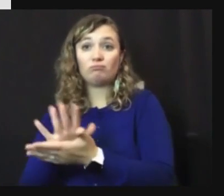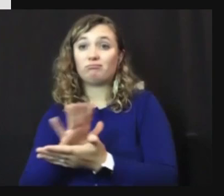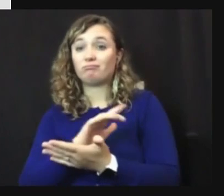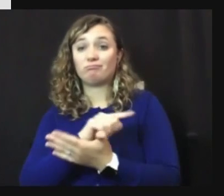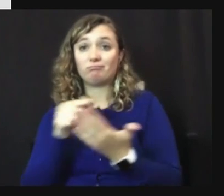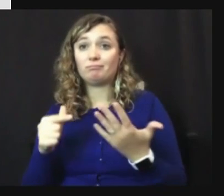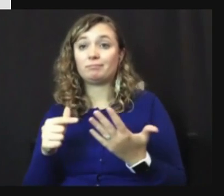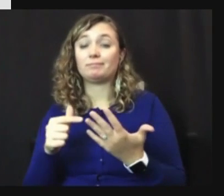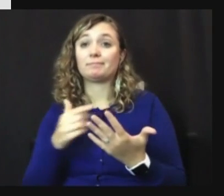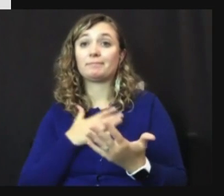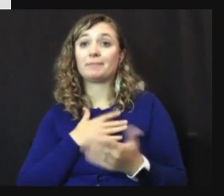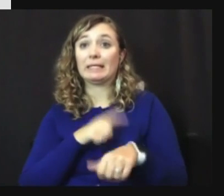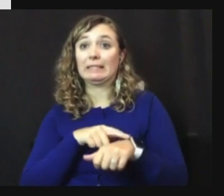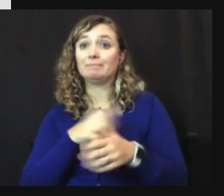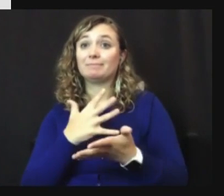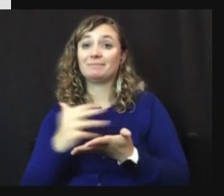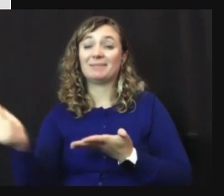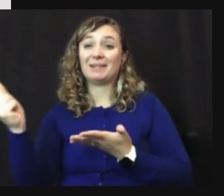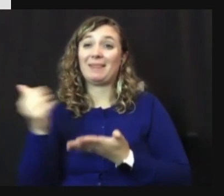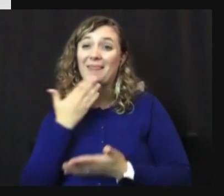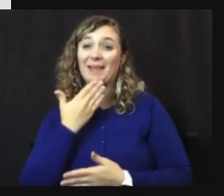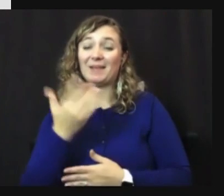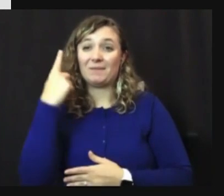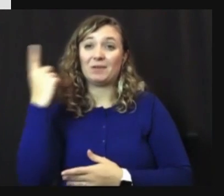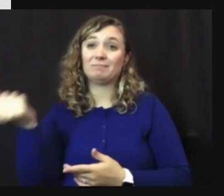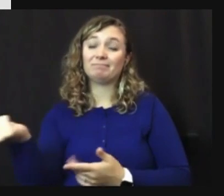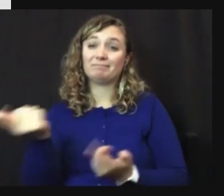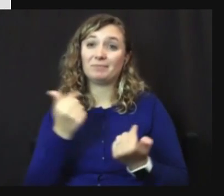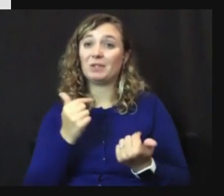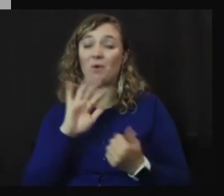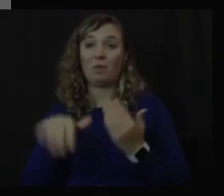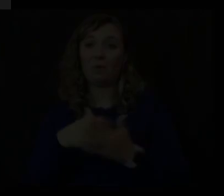right, my time is up. Thank you so very much for being here and for all of your questions.